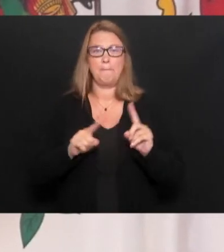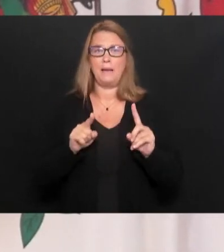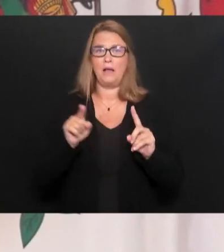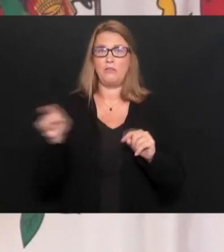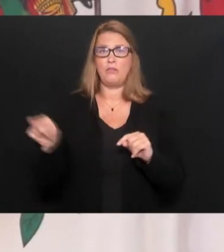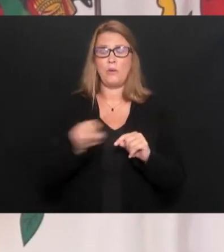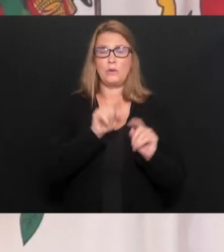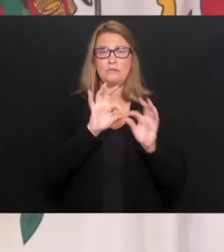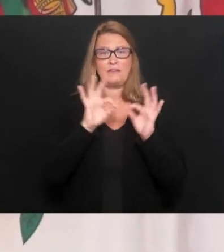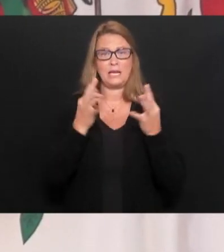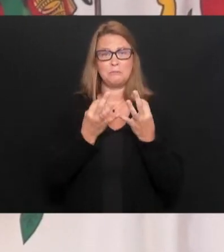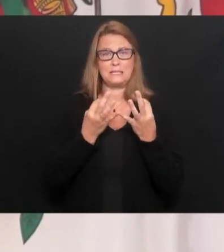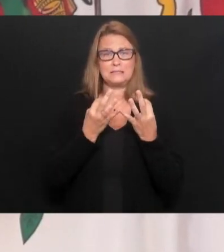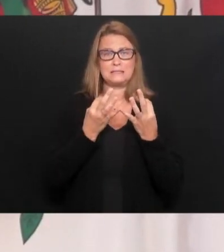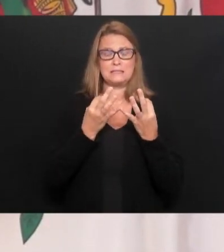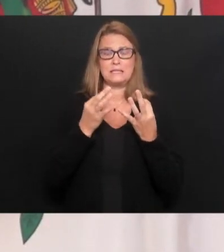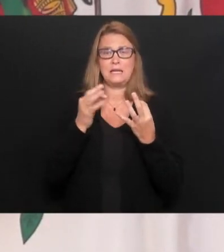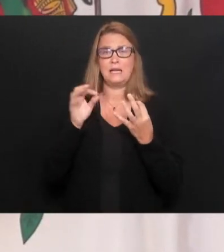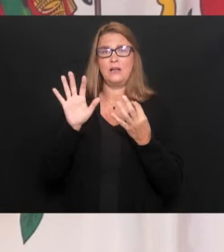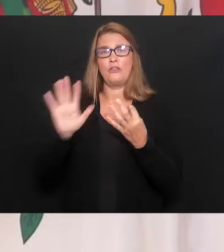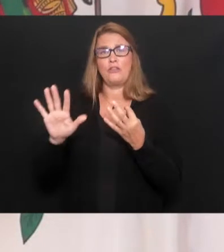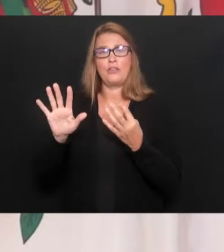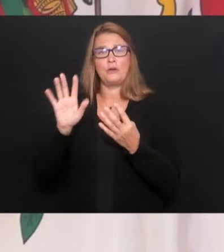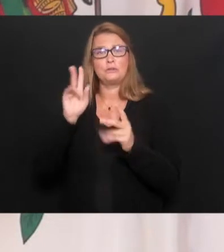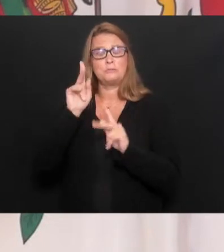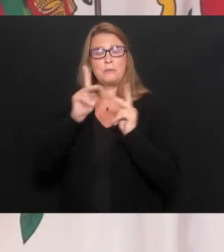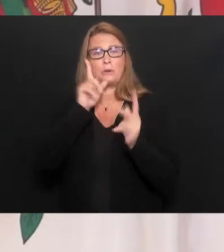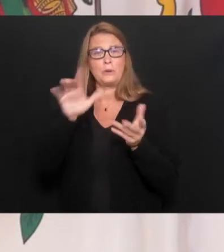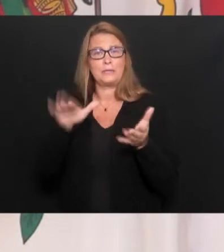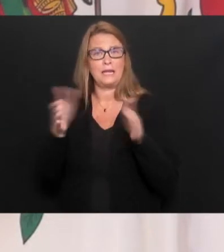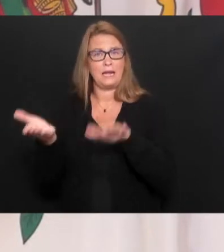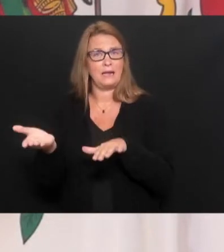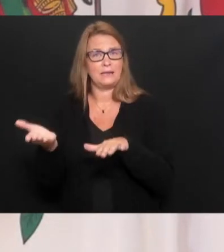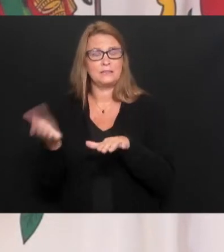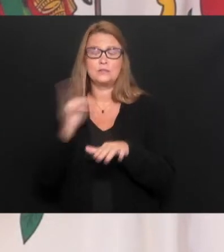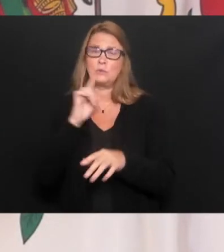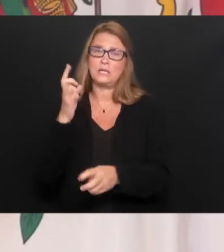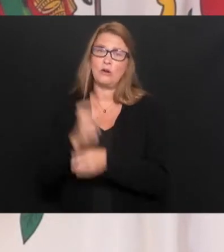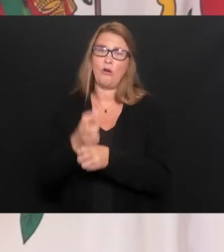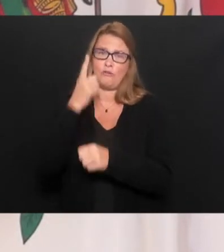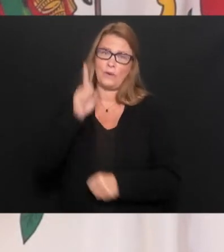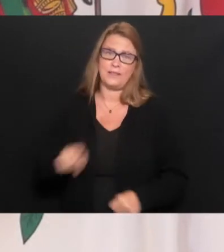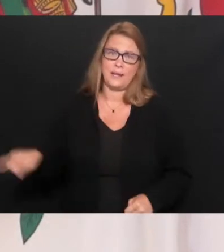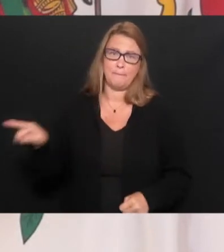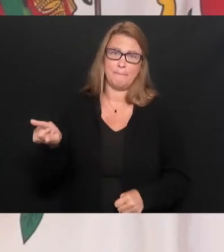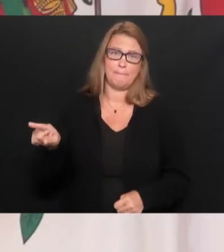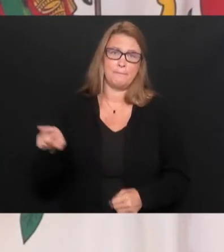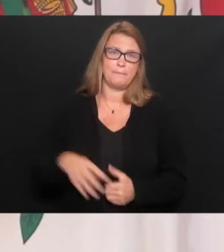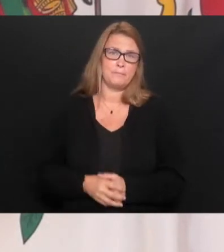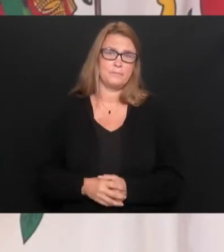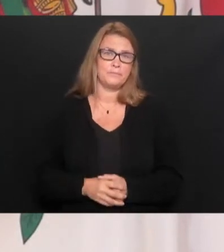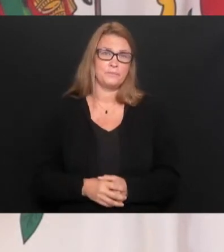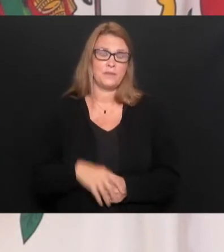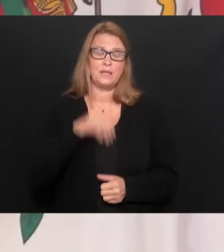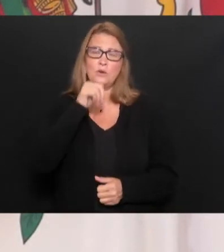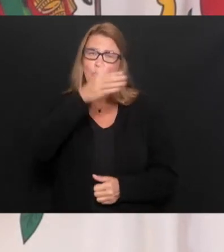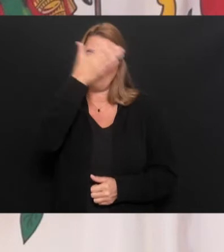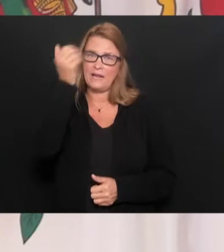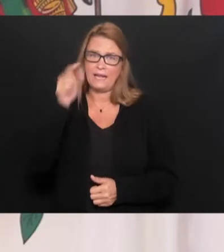these families, these loved ones and everything, things are really tough right now. Don't let them become a